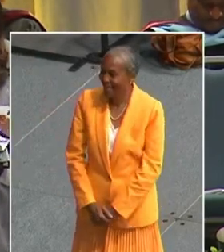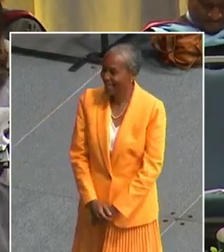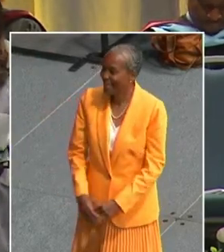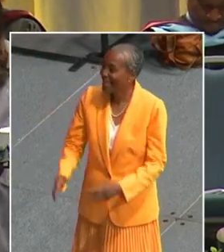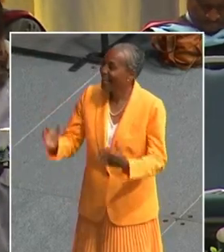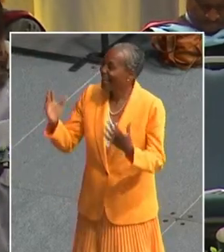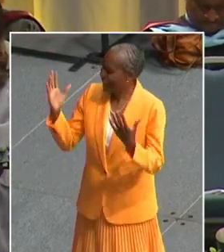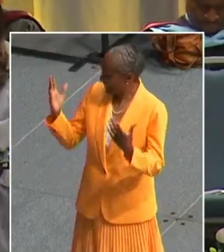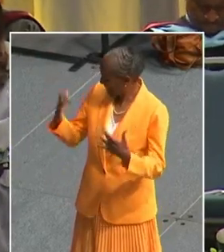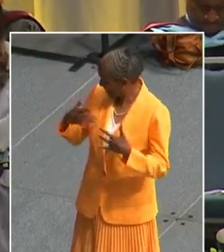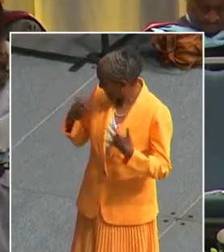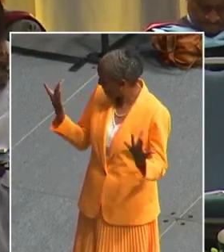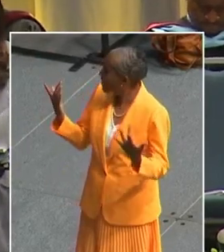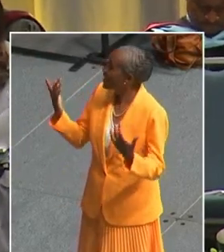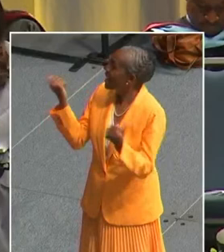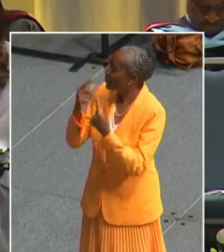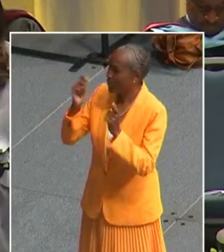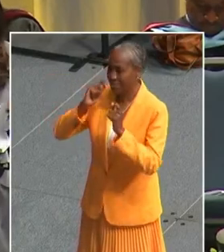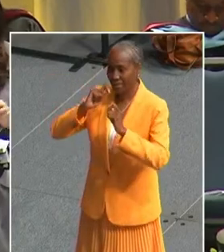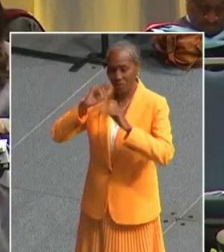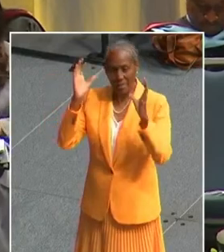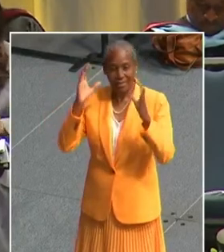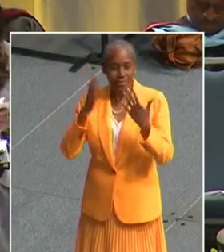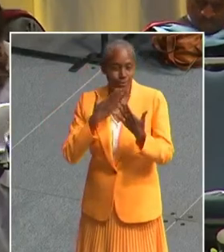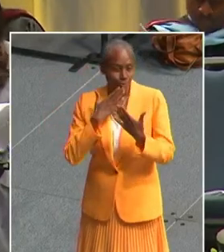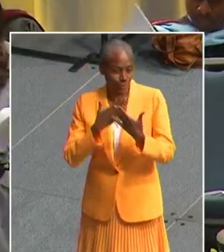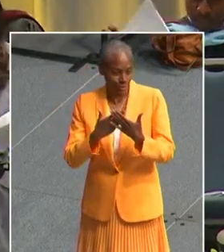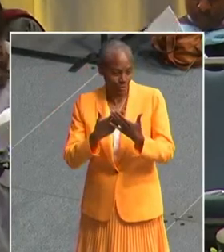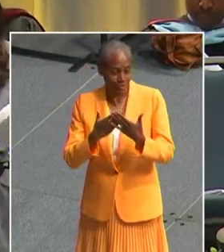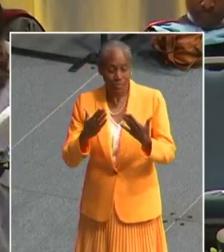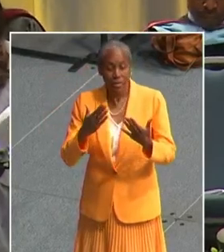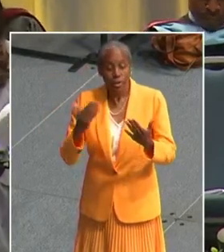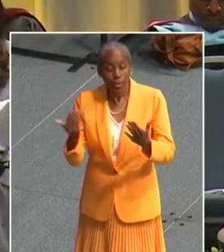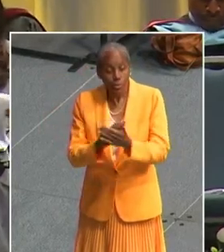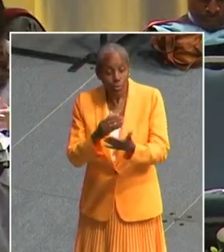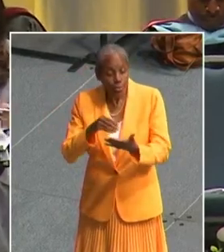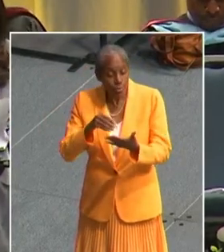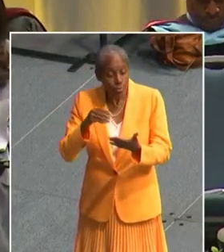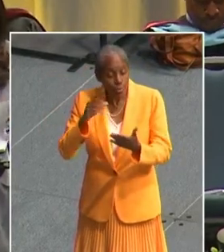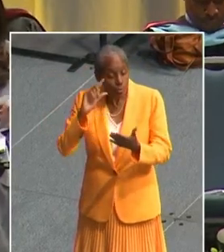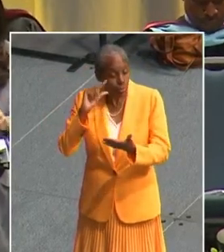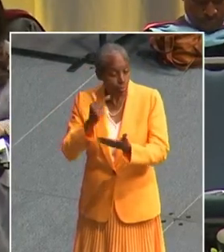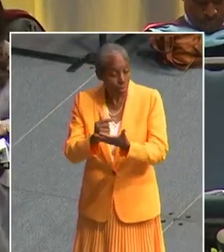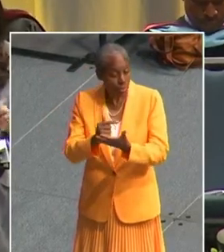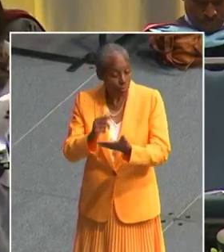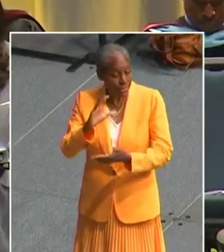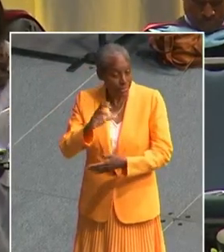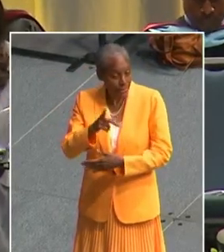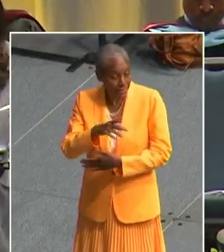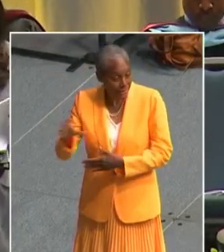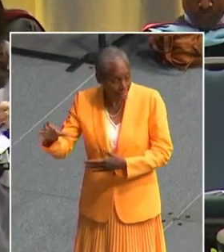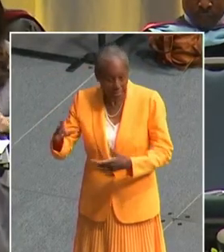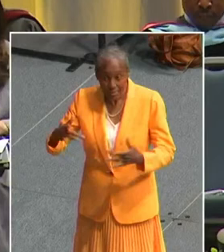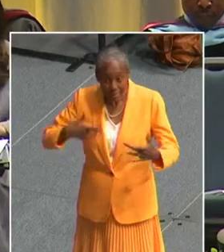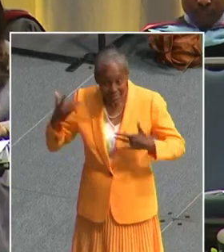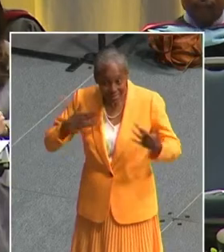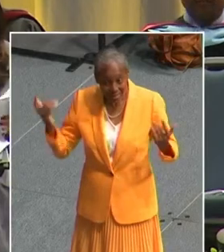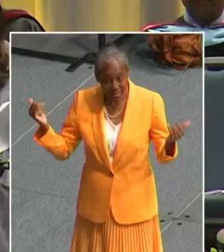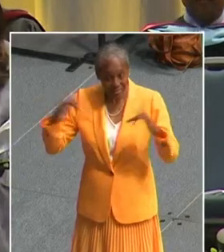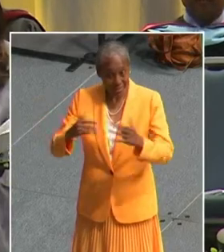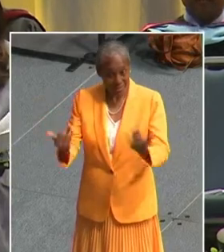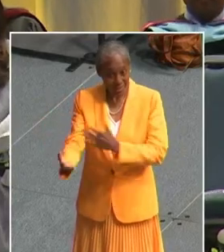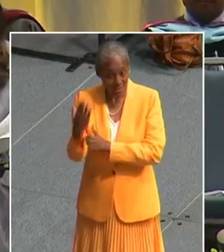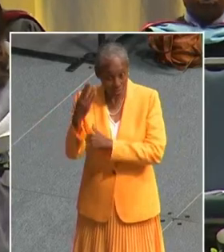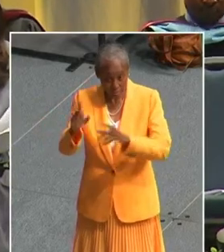Well, I now know everybody's in the house, so that's good. New graduates of Central Piedmont Community College, are you excited to be here this